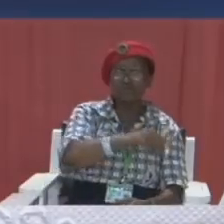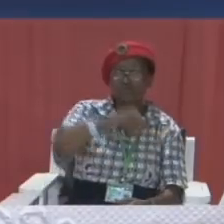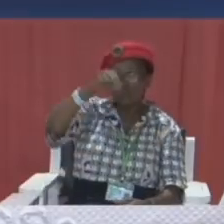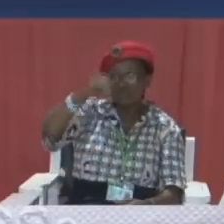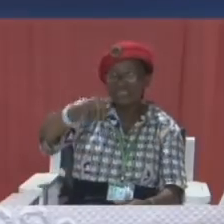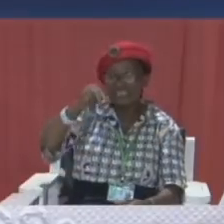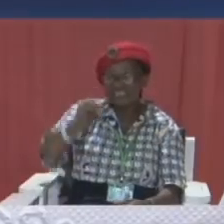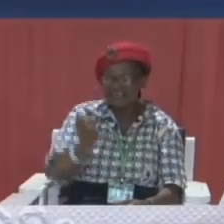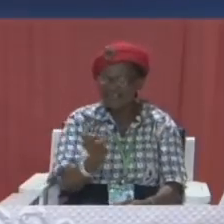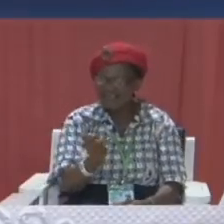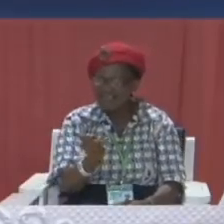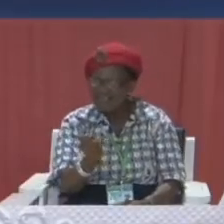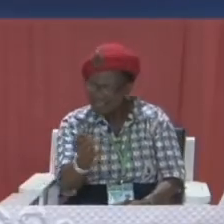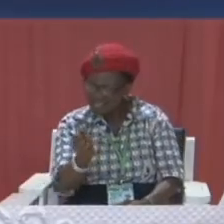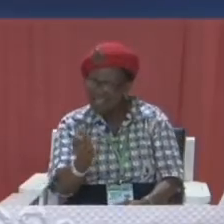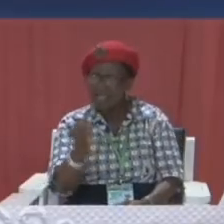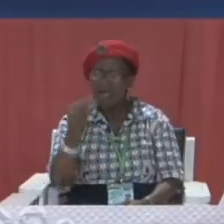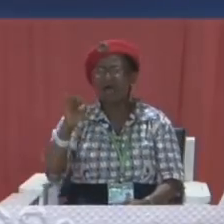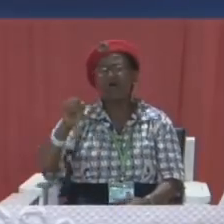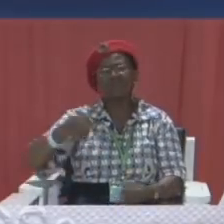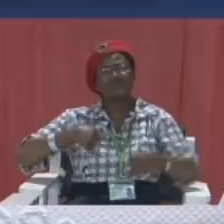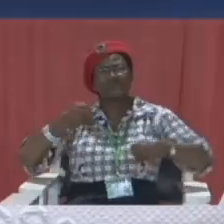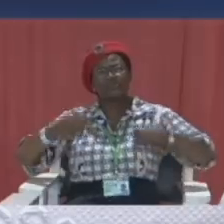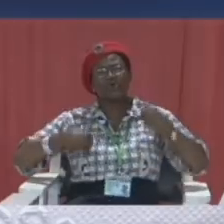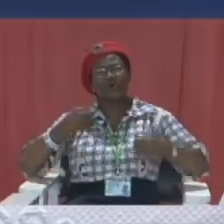every morning.